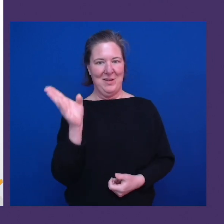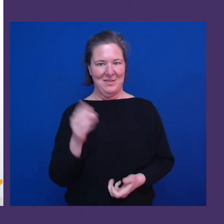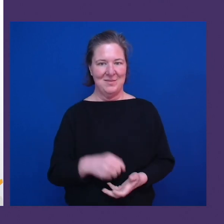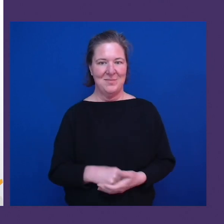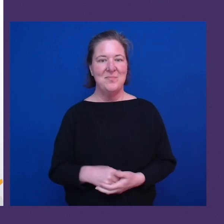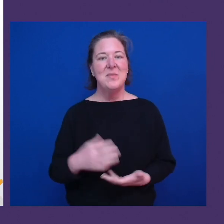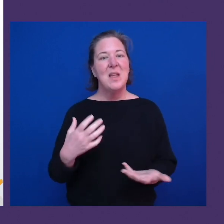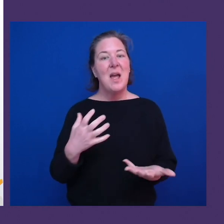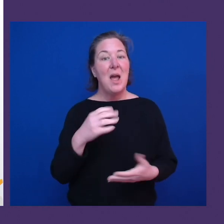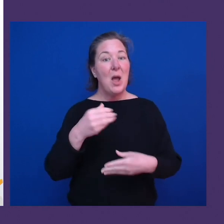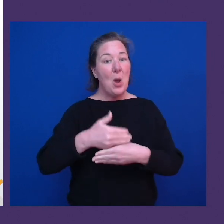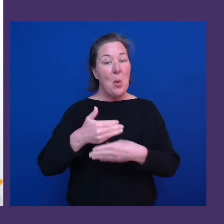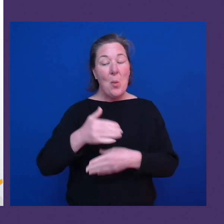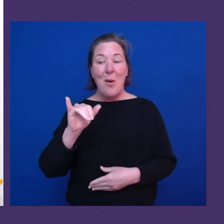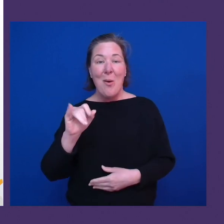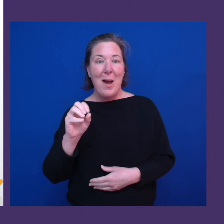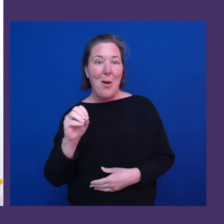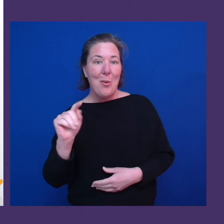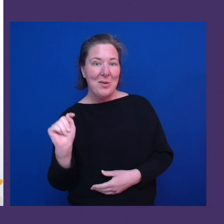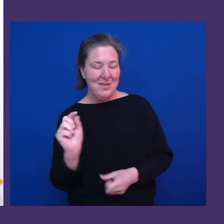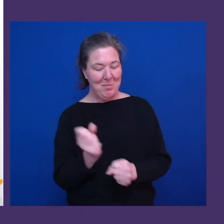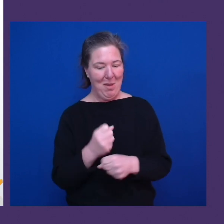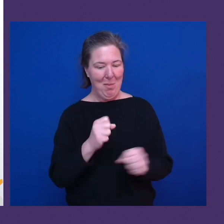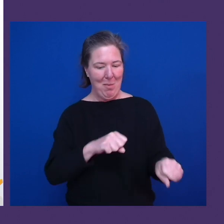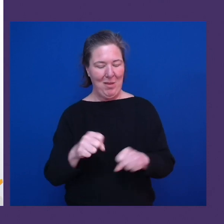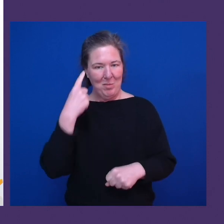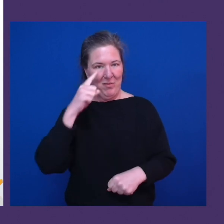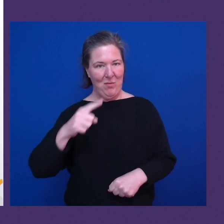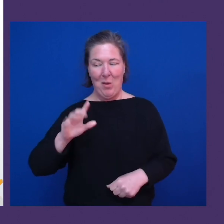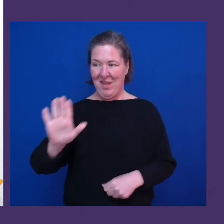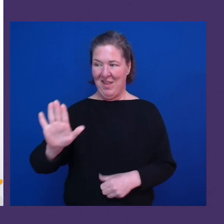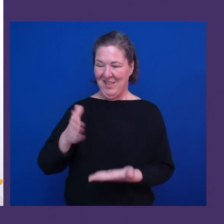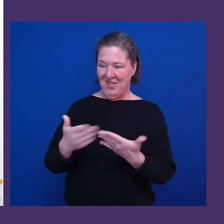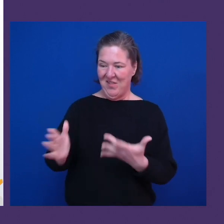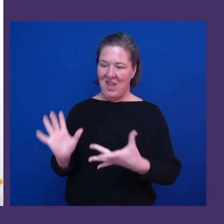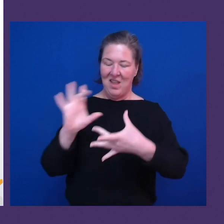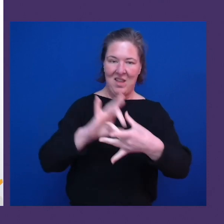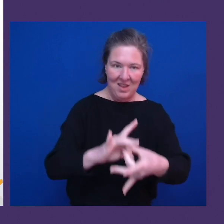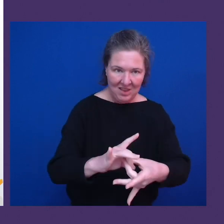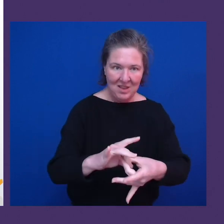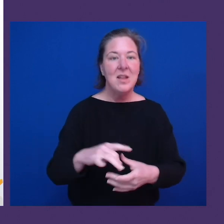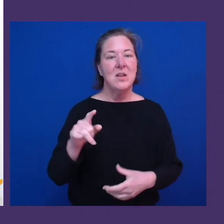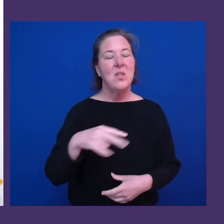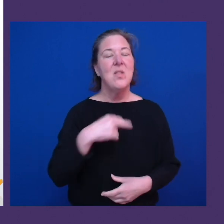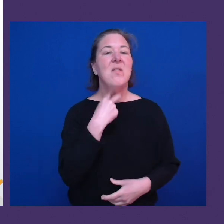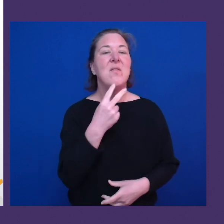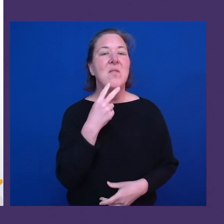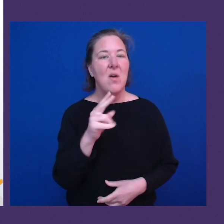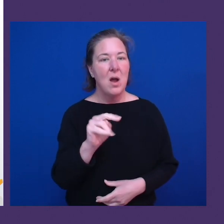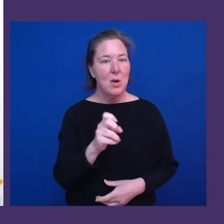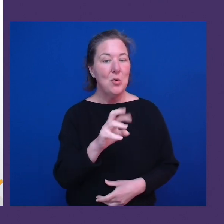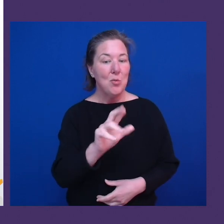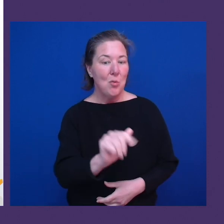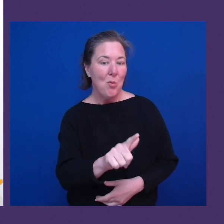Windows IoT also makes it possible for his device to connect to the neural voice he's using to talk to you today.